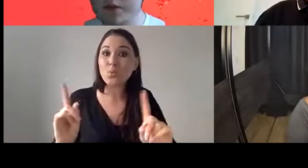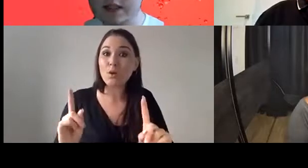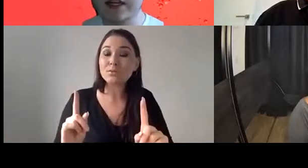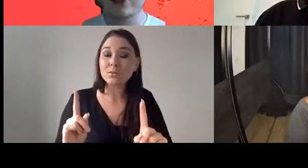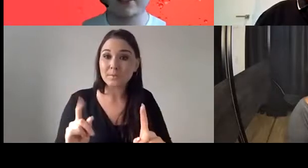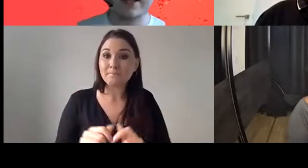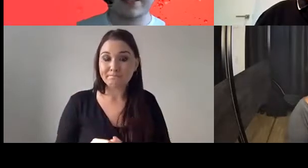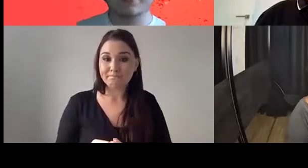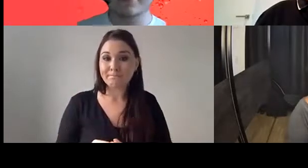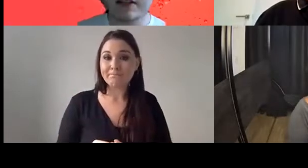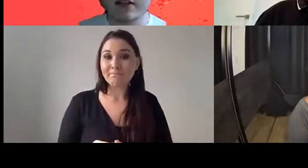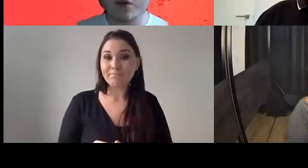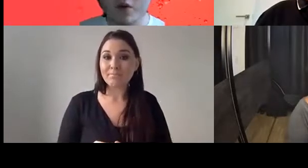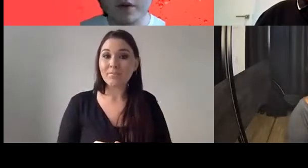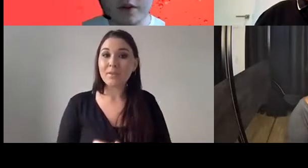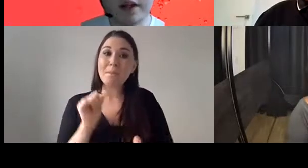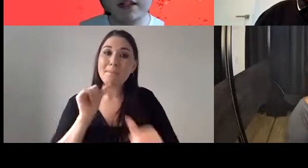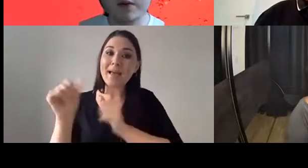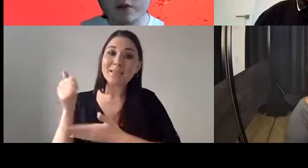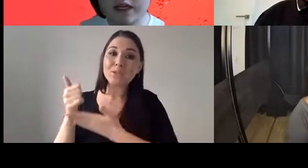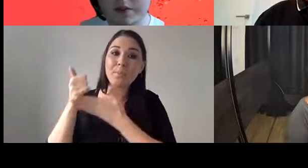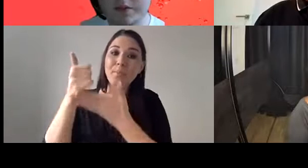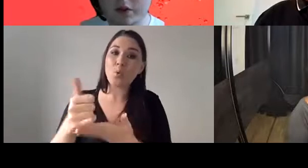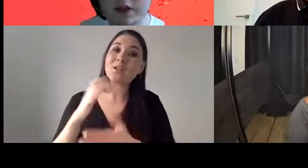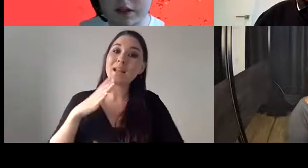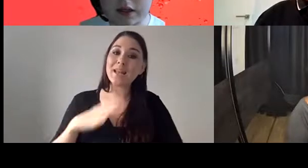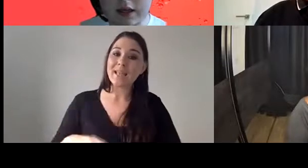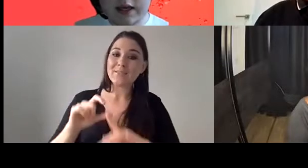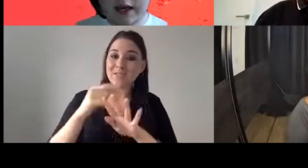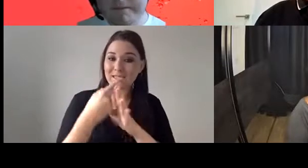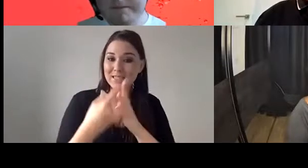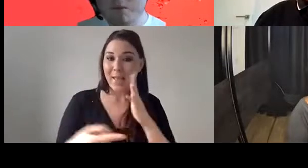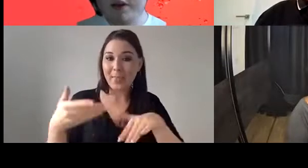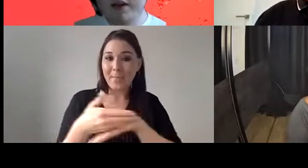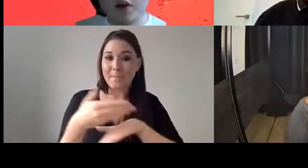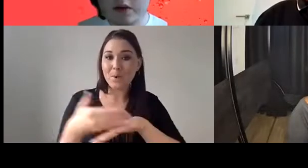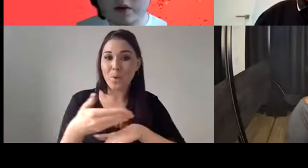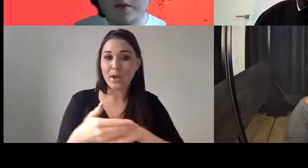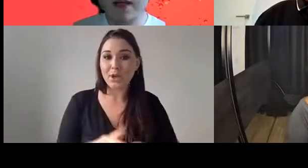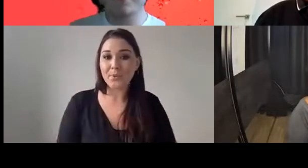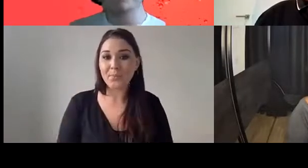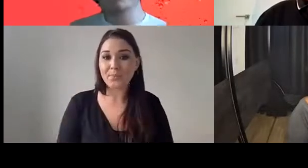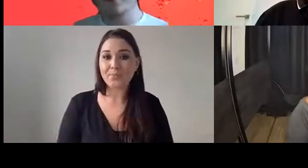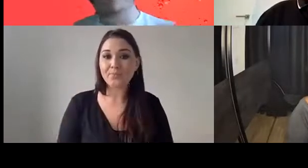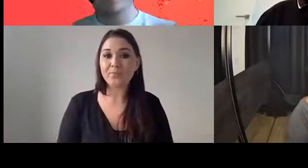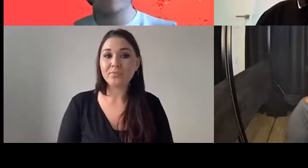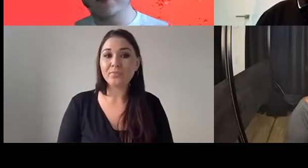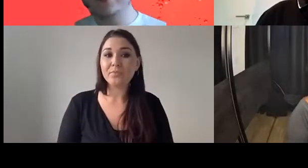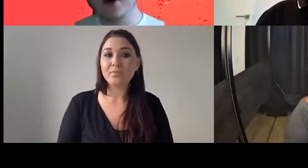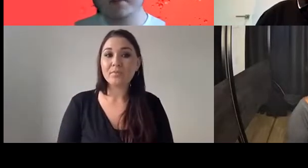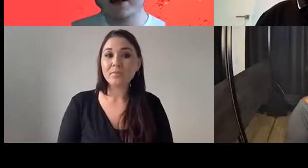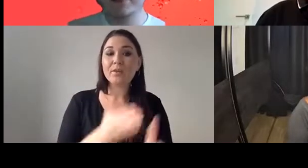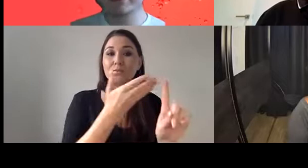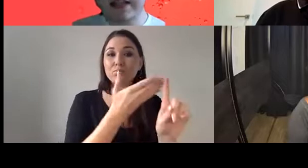disability representation and how best to support the needs of your disabled employees. And one thing as well is sort of even moving away from